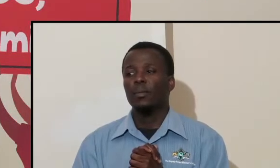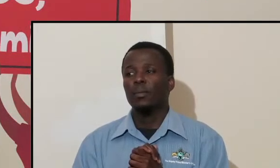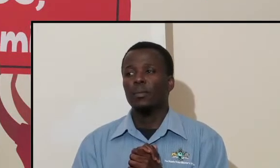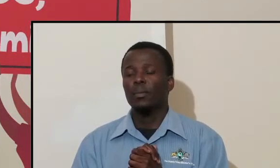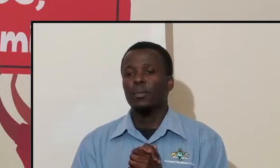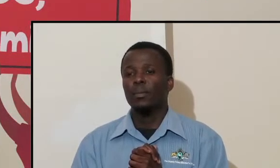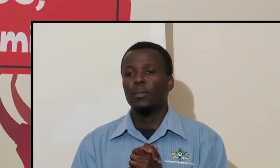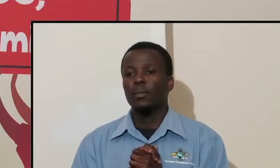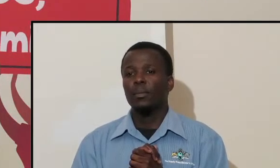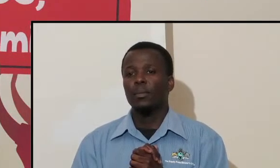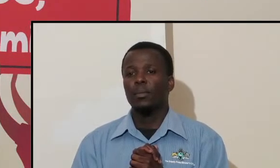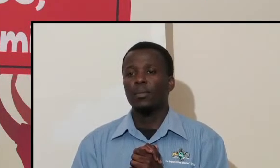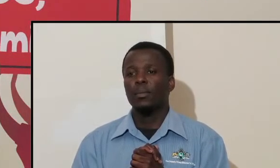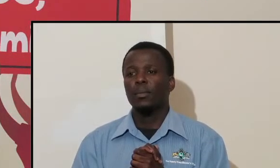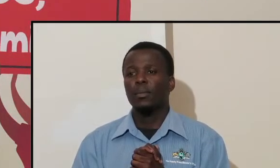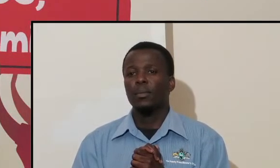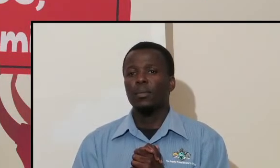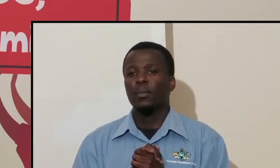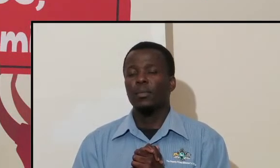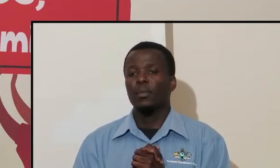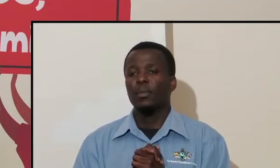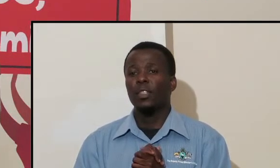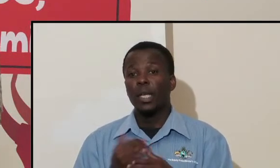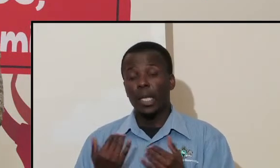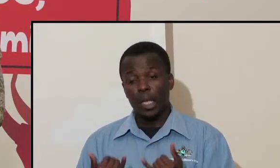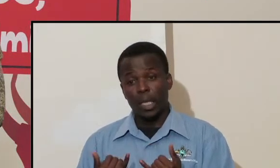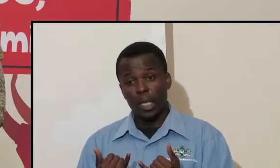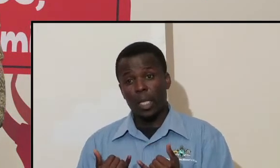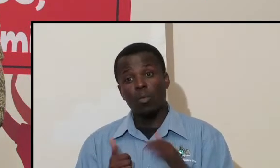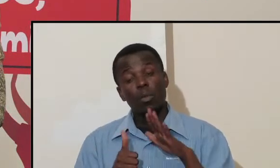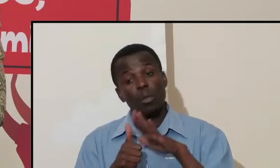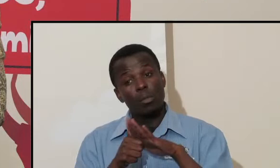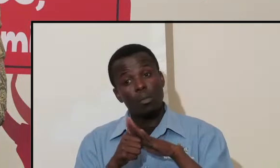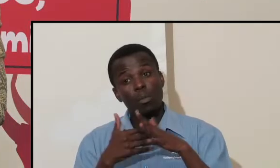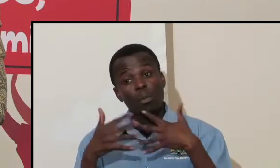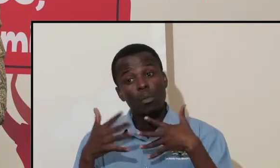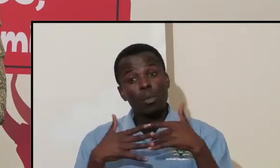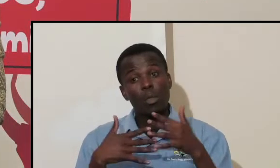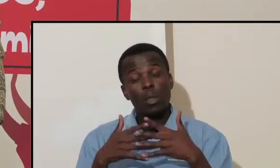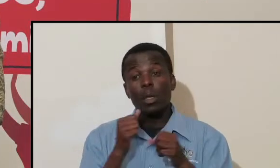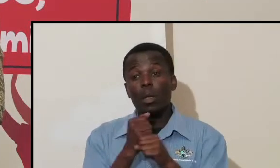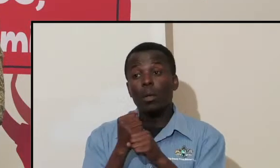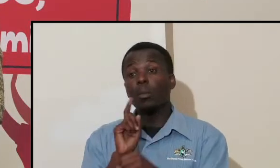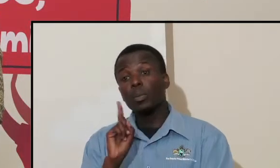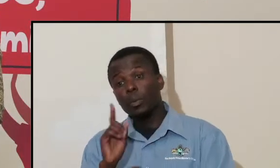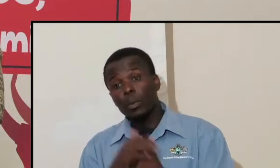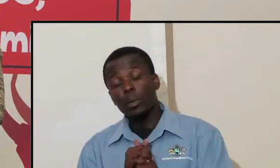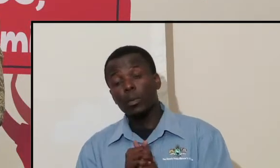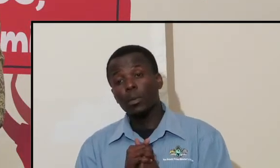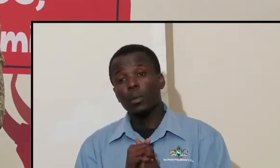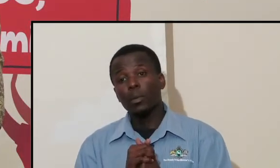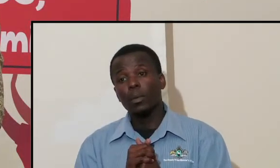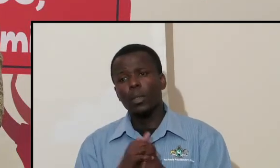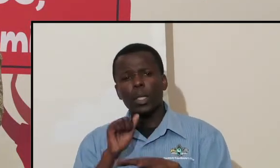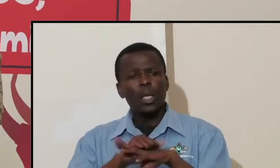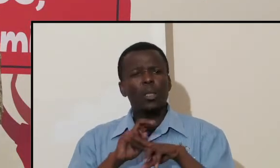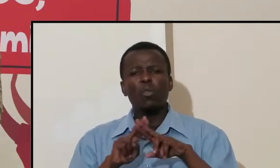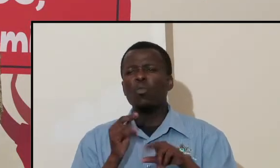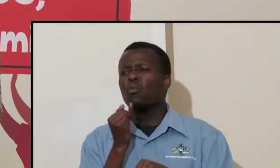Today, I think one of the key things is about we cannot